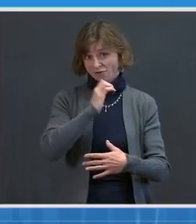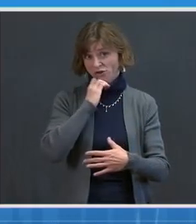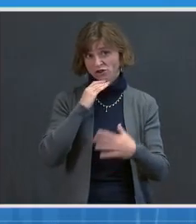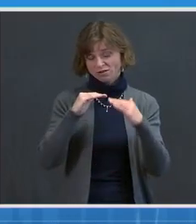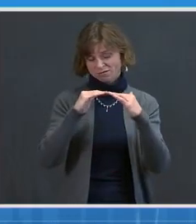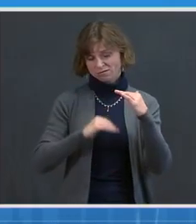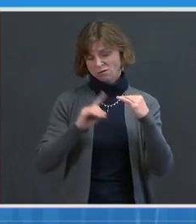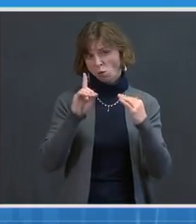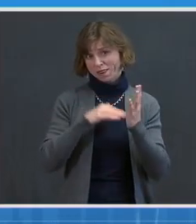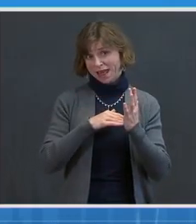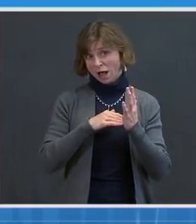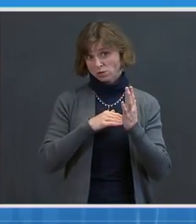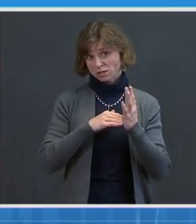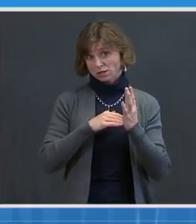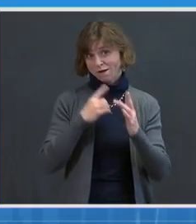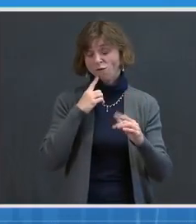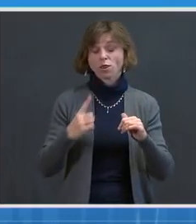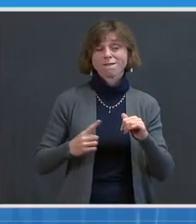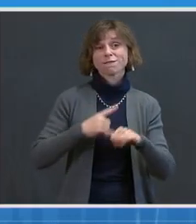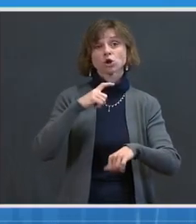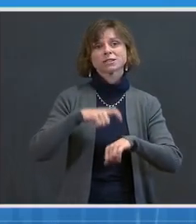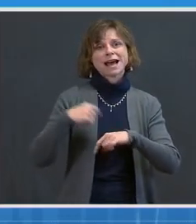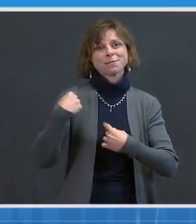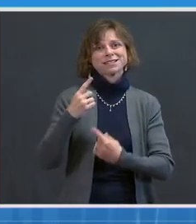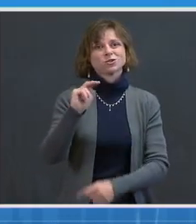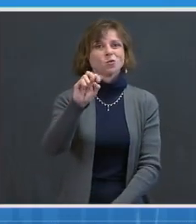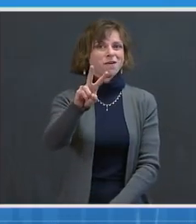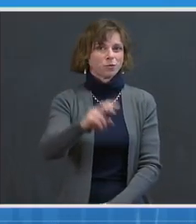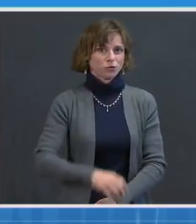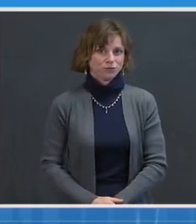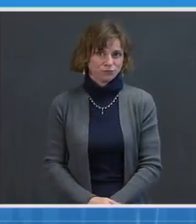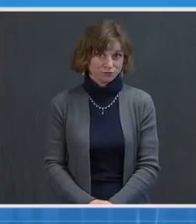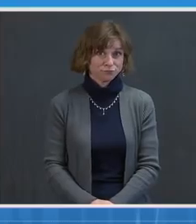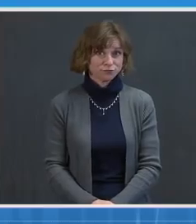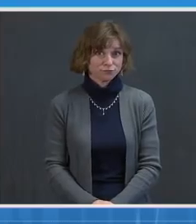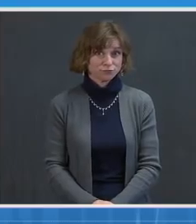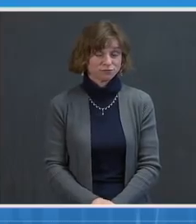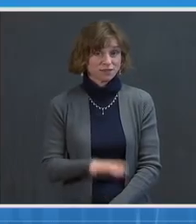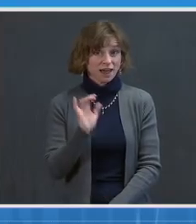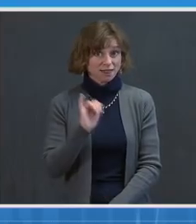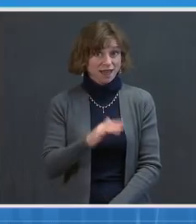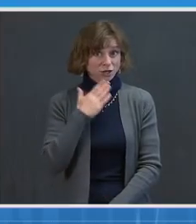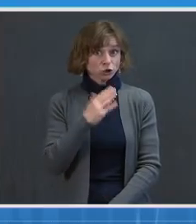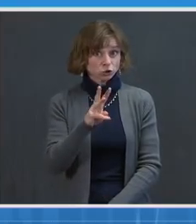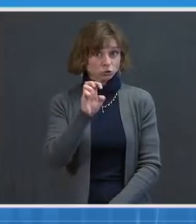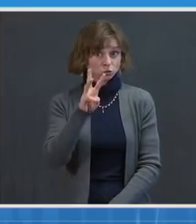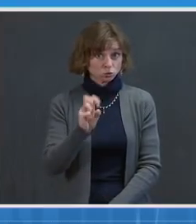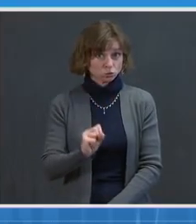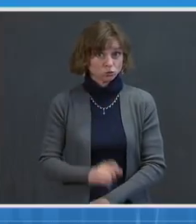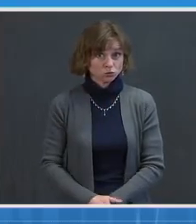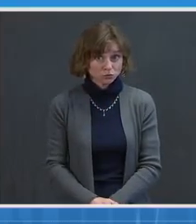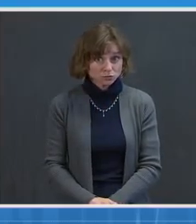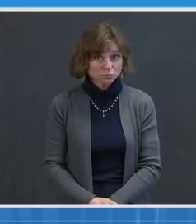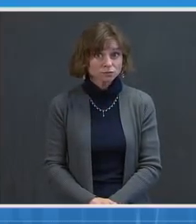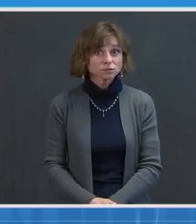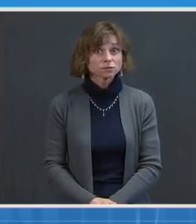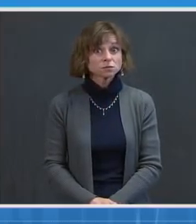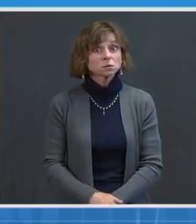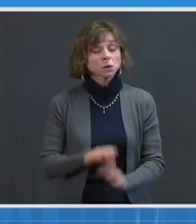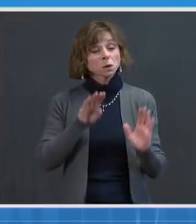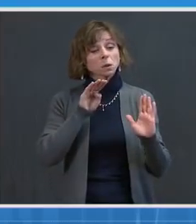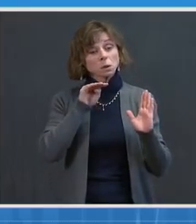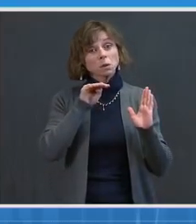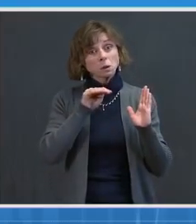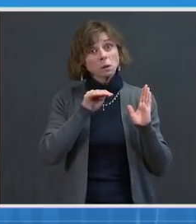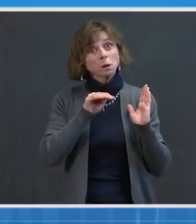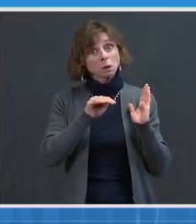1,000 for the first time since November. All of this is really good news. And while these trends are starting to head